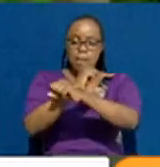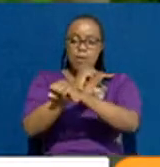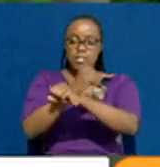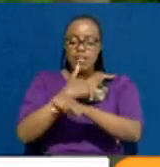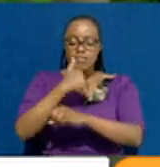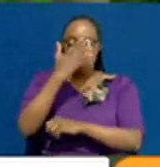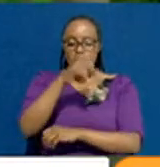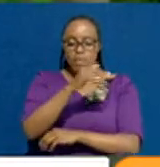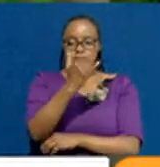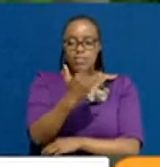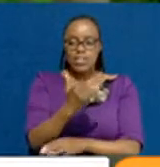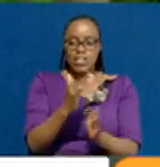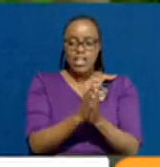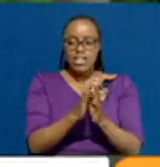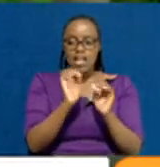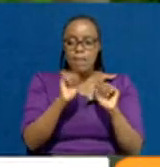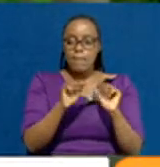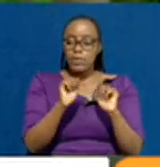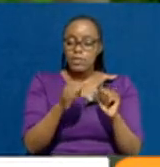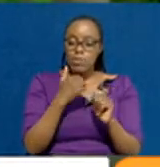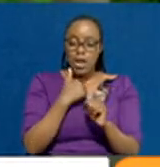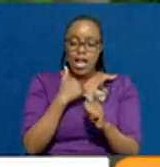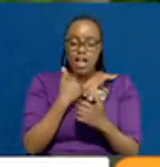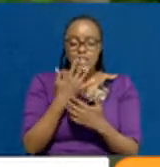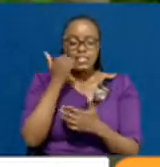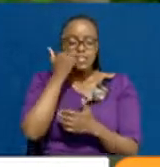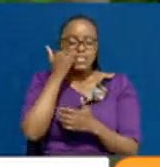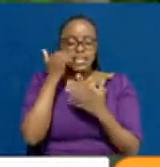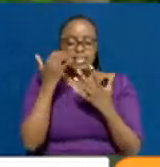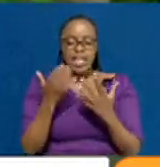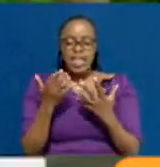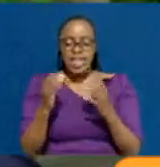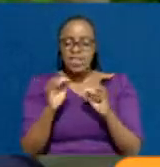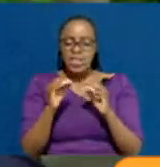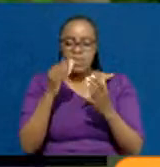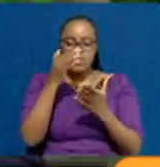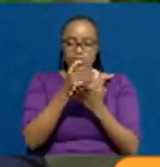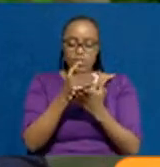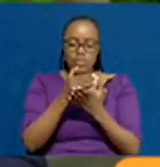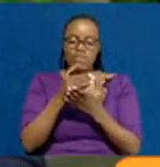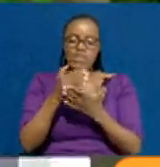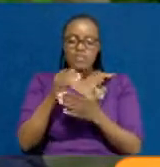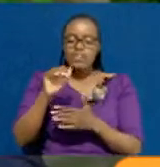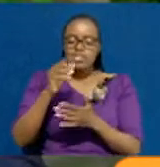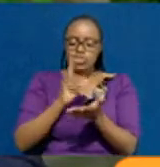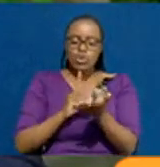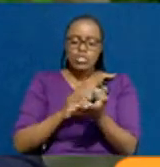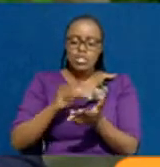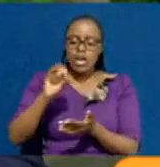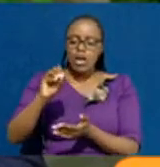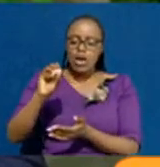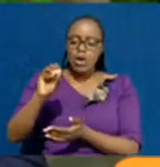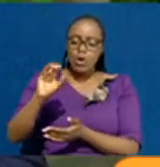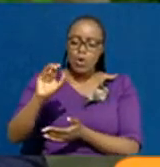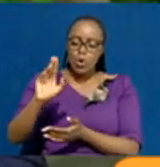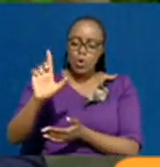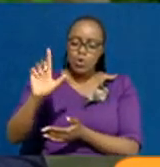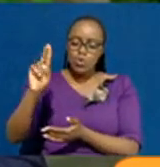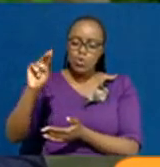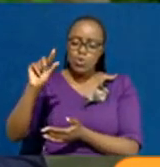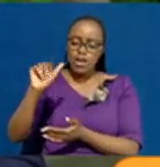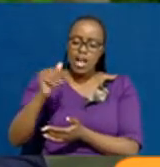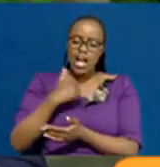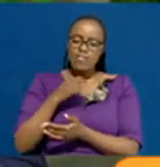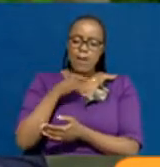they are young, they are unlikely to get severe disease, which is not true, and Dr. Oluga has already mentioned that. Then